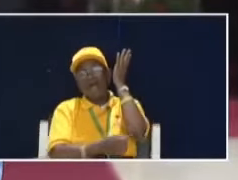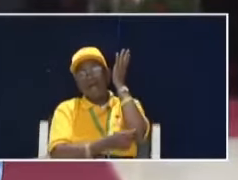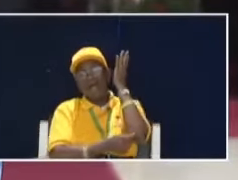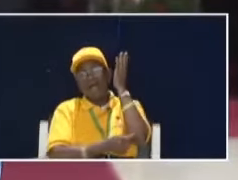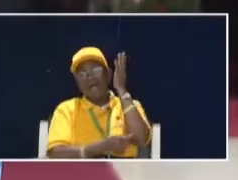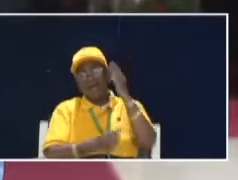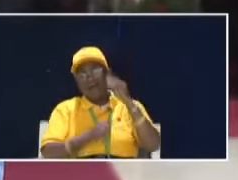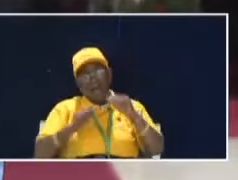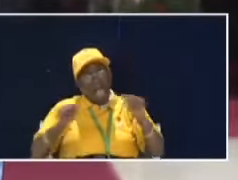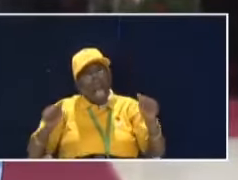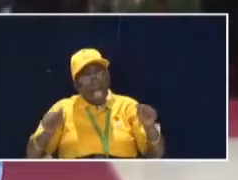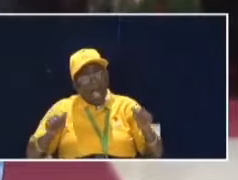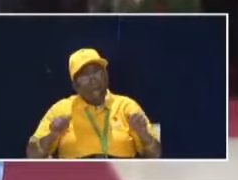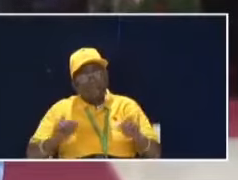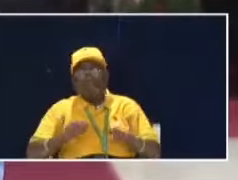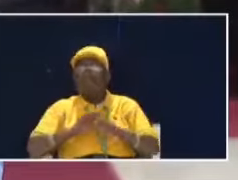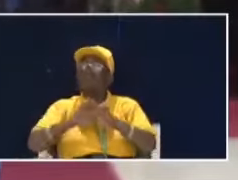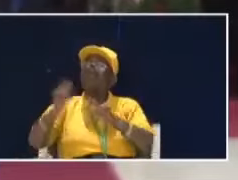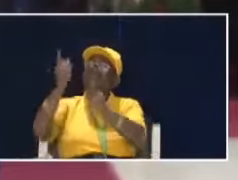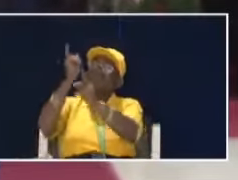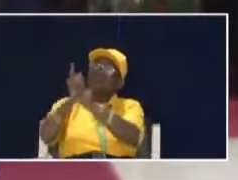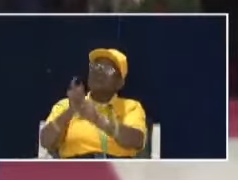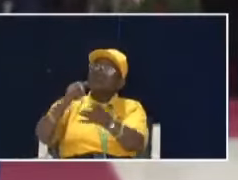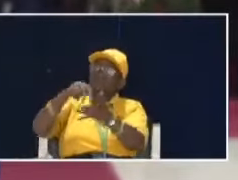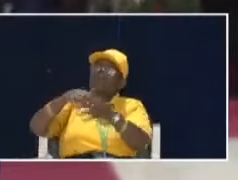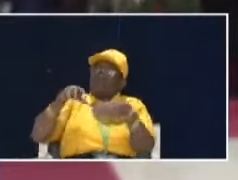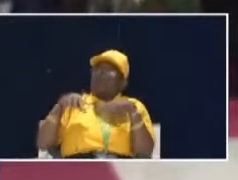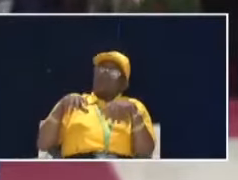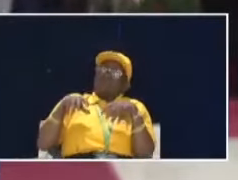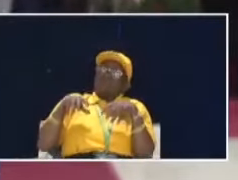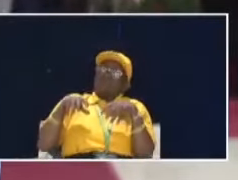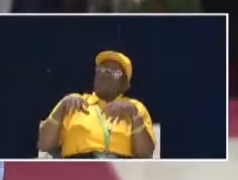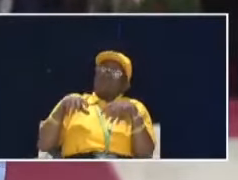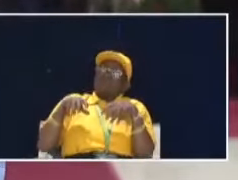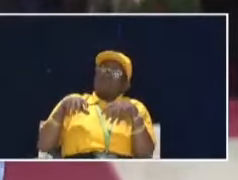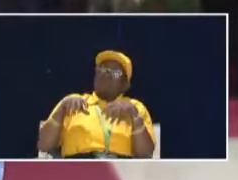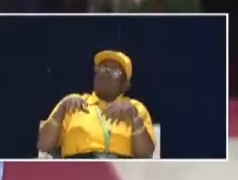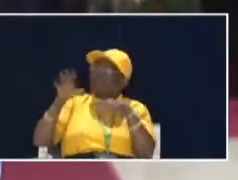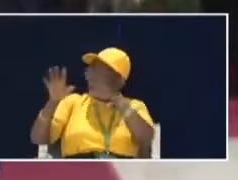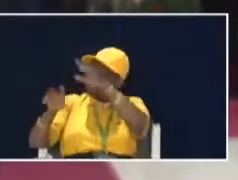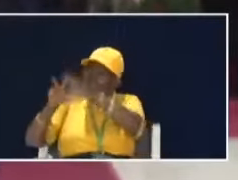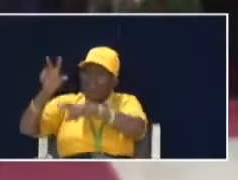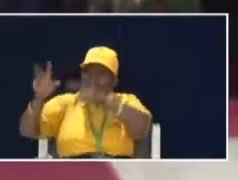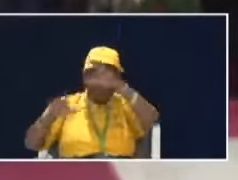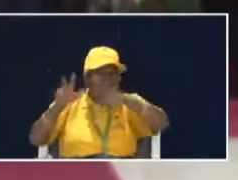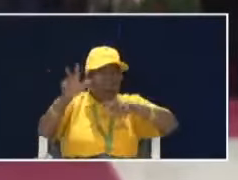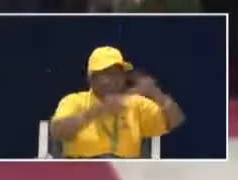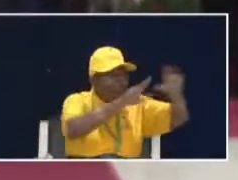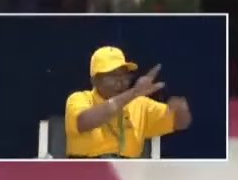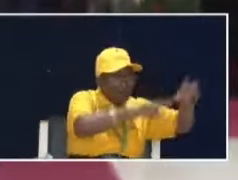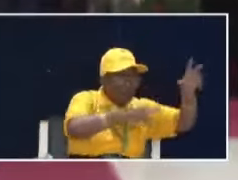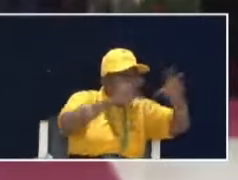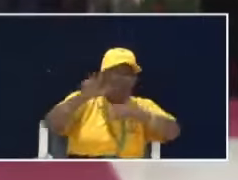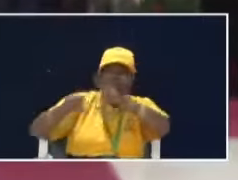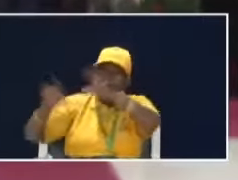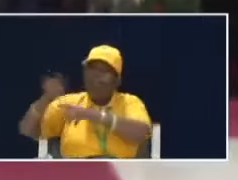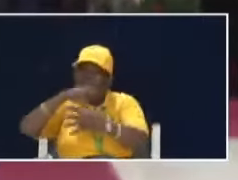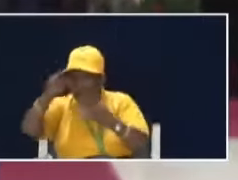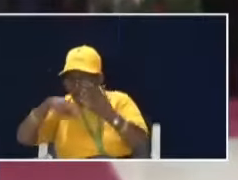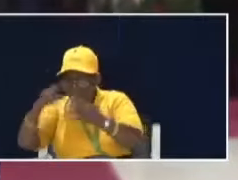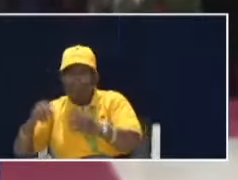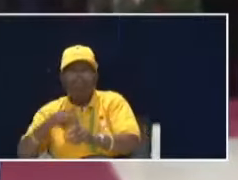hey, don't just stand on one spot, walk the length and breadth of the land. Whatever you can see, you